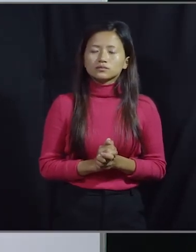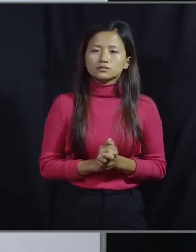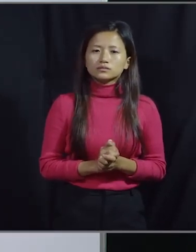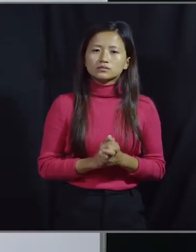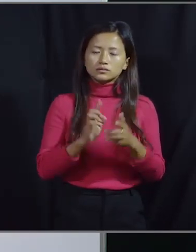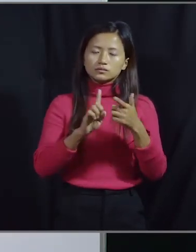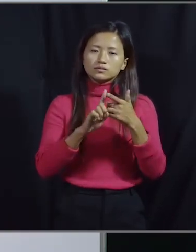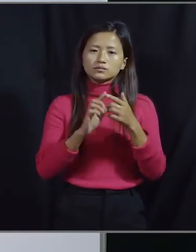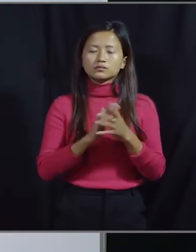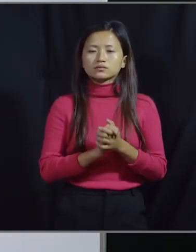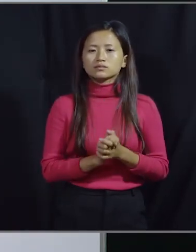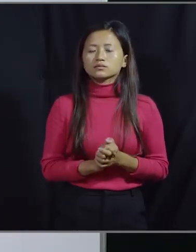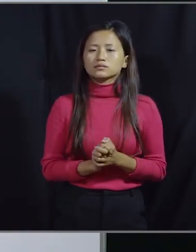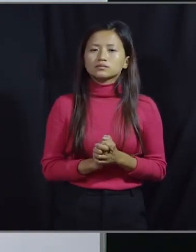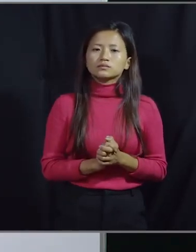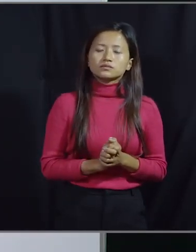E.